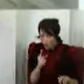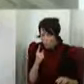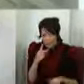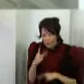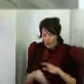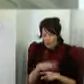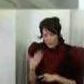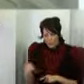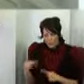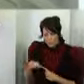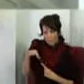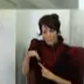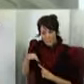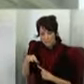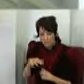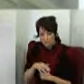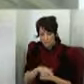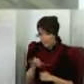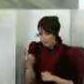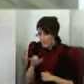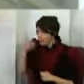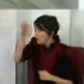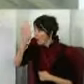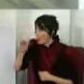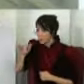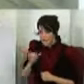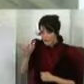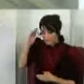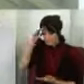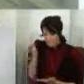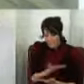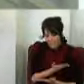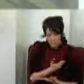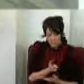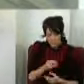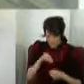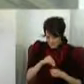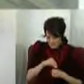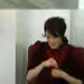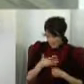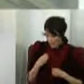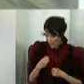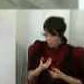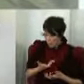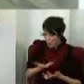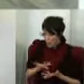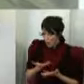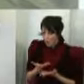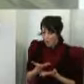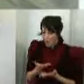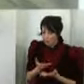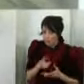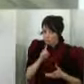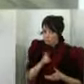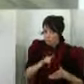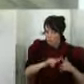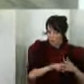glory. Like God, like Son, generous inside and out, true from start to